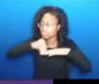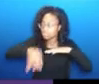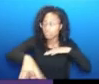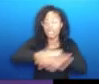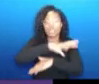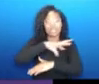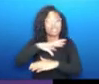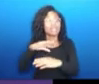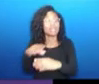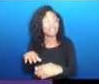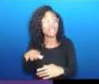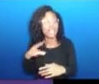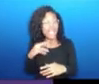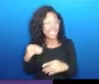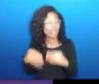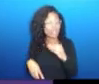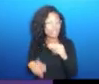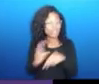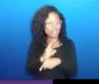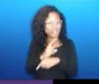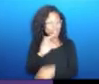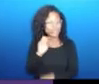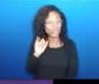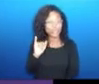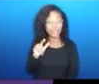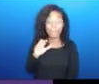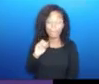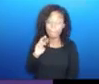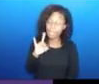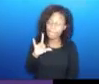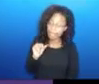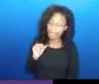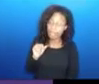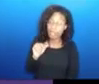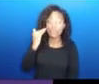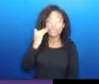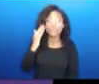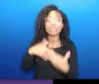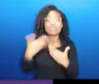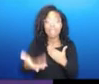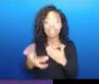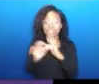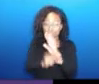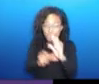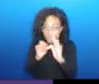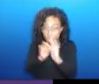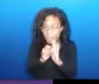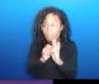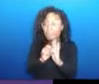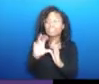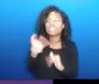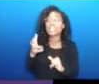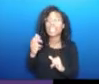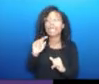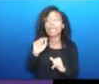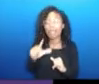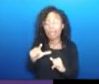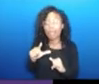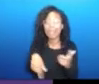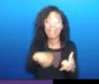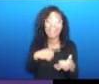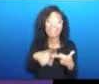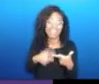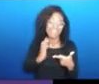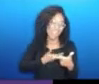social media. We knew our YouTube channel would come next and then would come our mobile